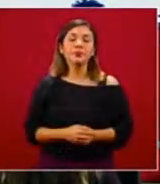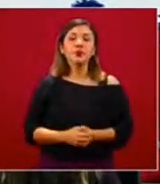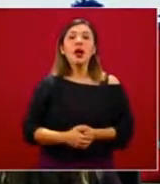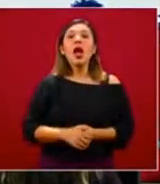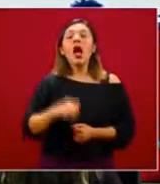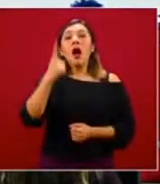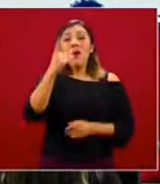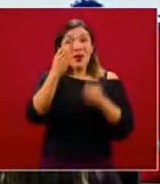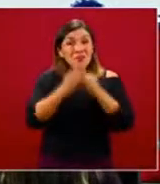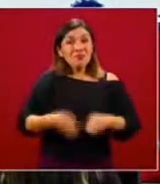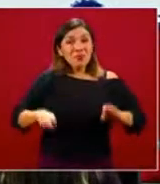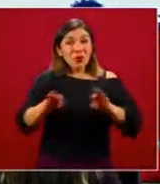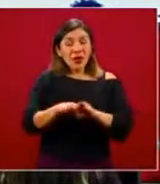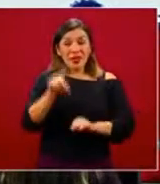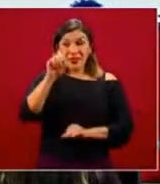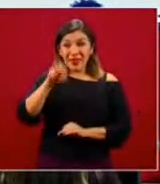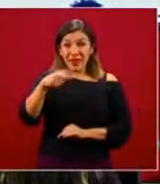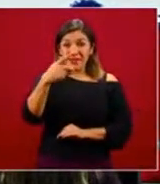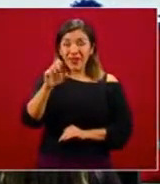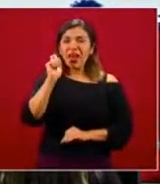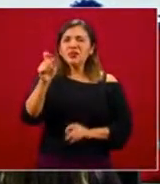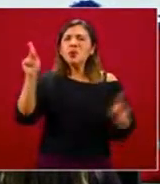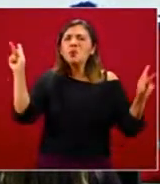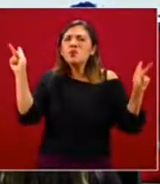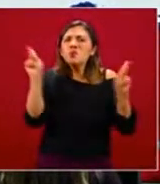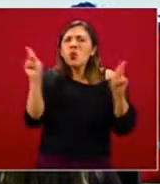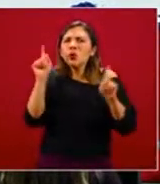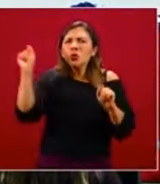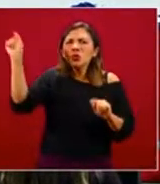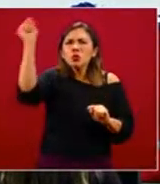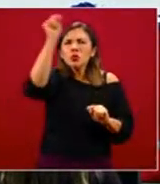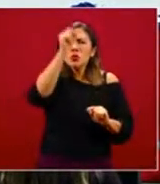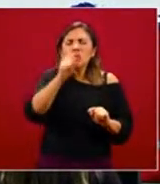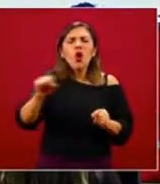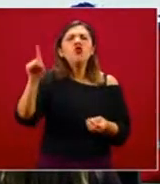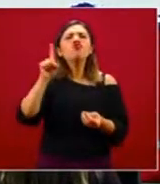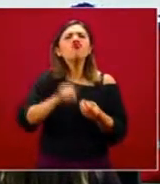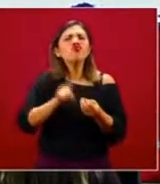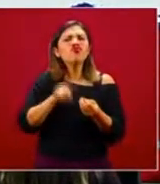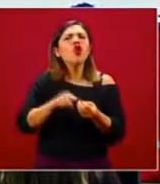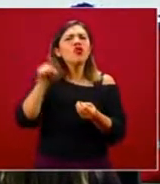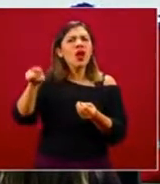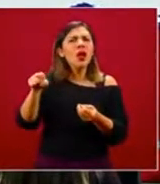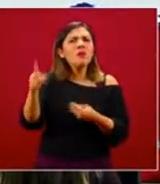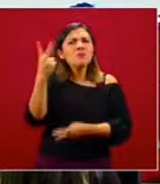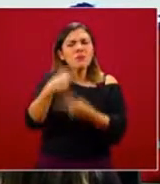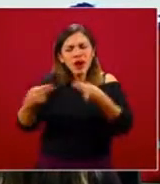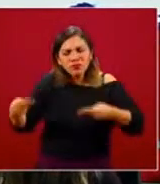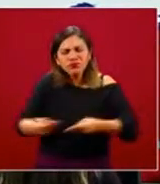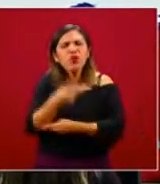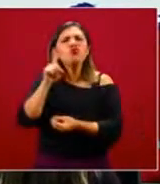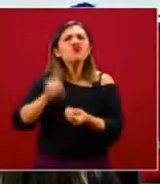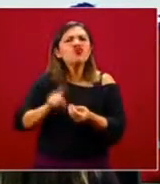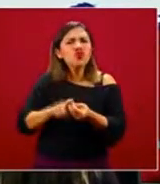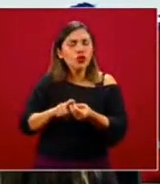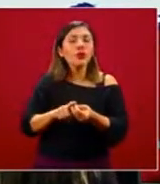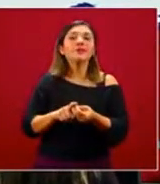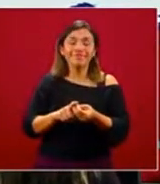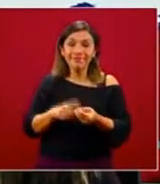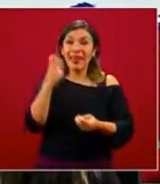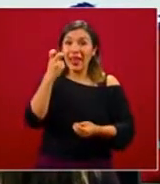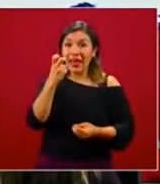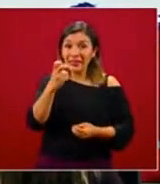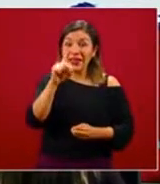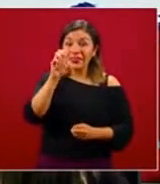This is usually a cycle. What's important is that this disease, dengue, is transmitted through a